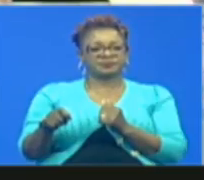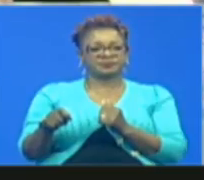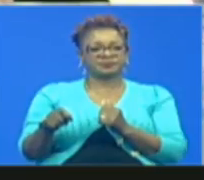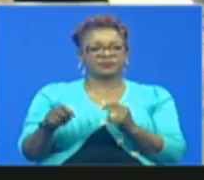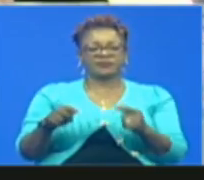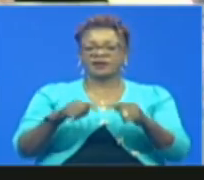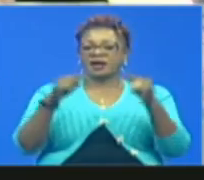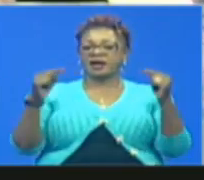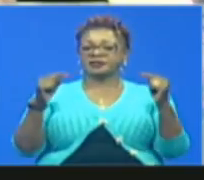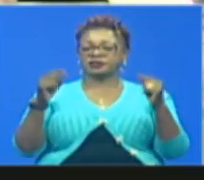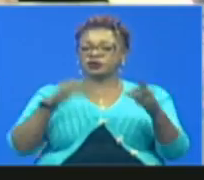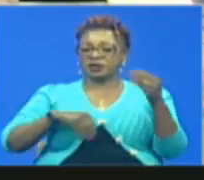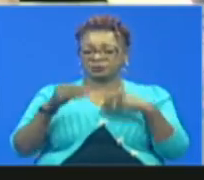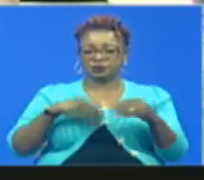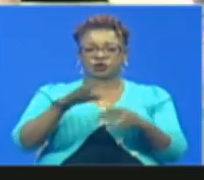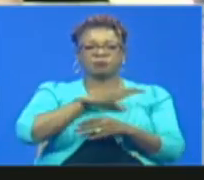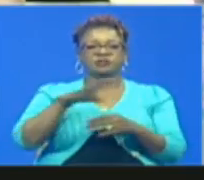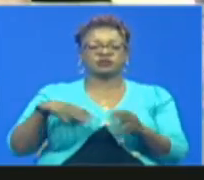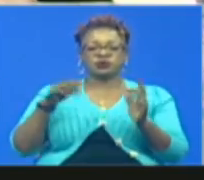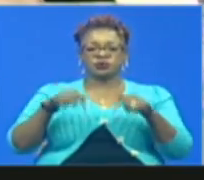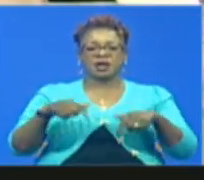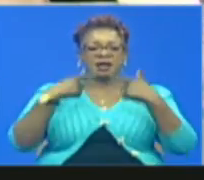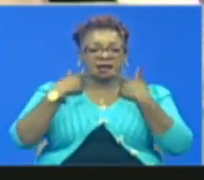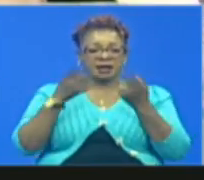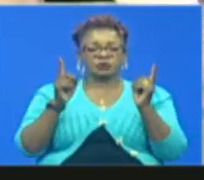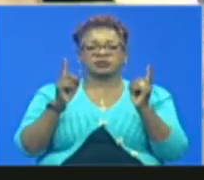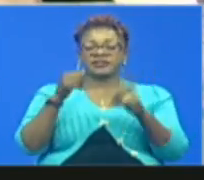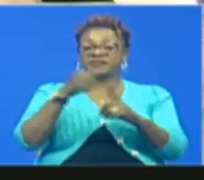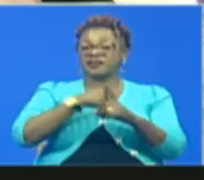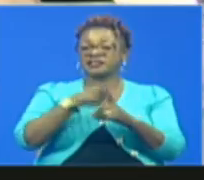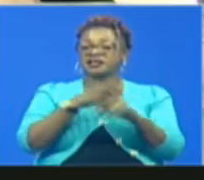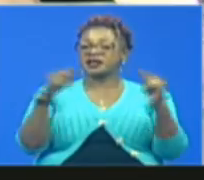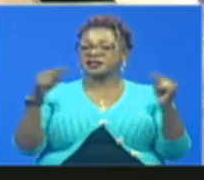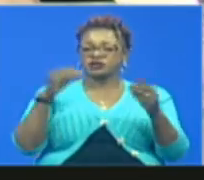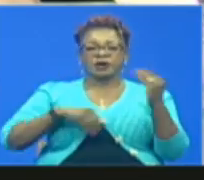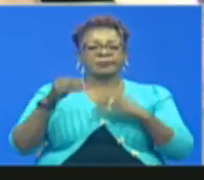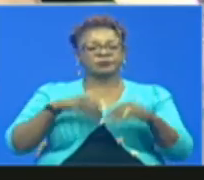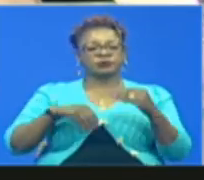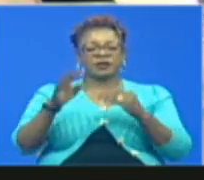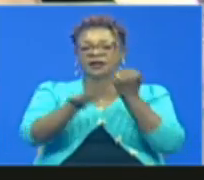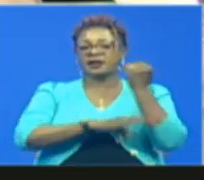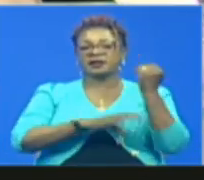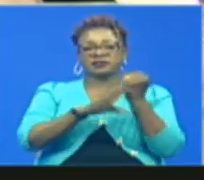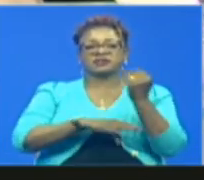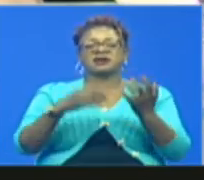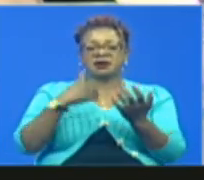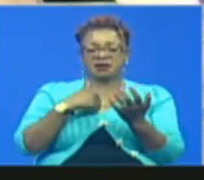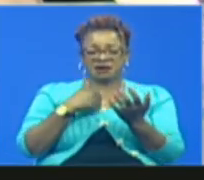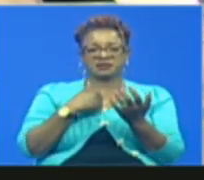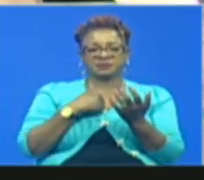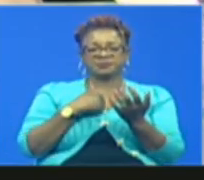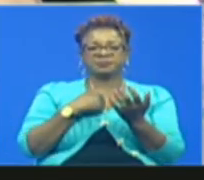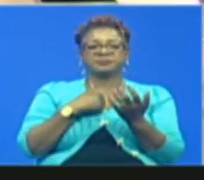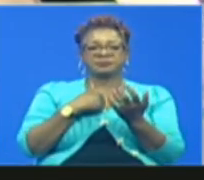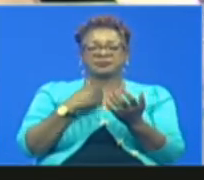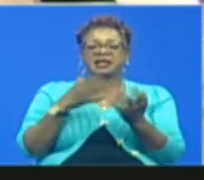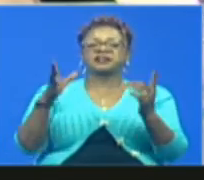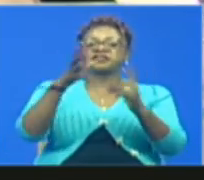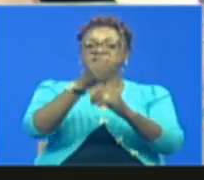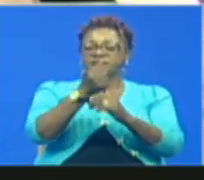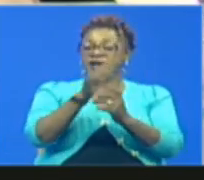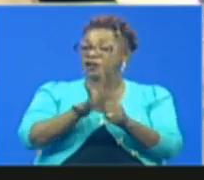Anti-Corruption Commission has today announced that the fight against corruption in the country had registered remarkable achievements